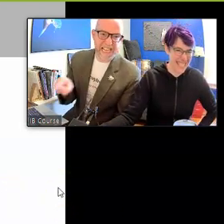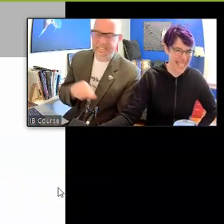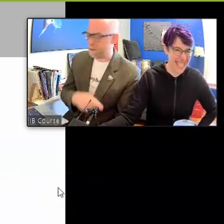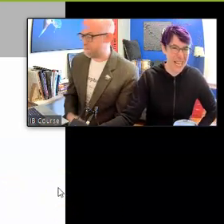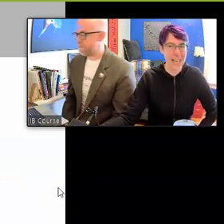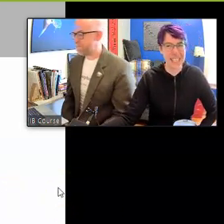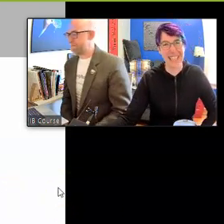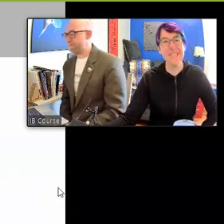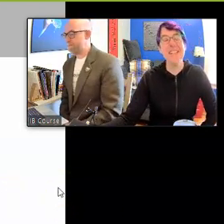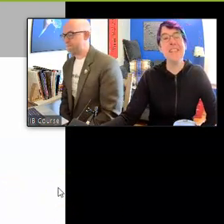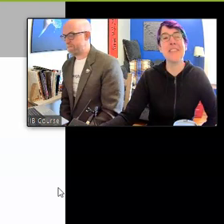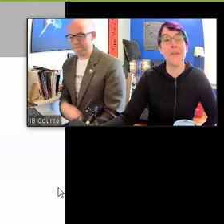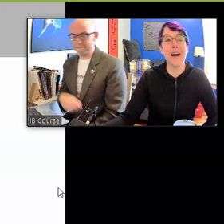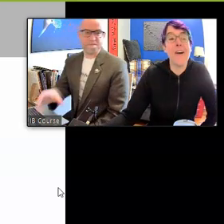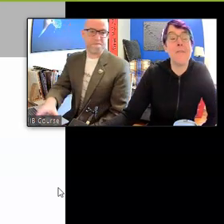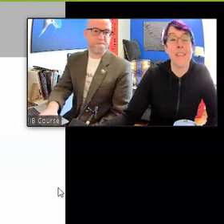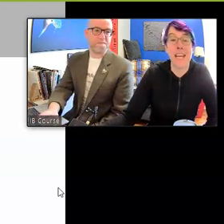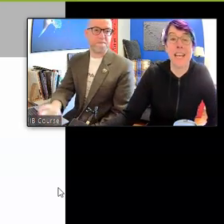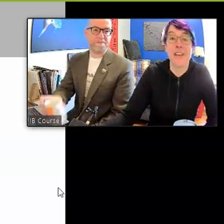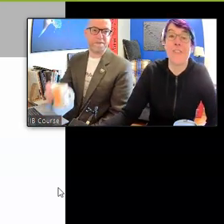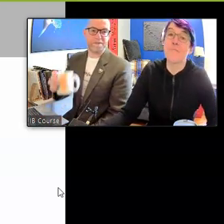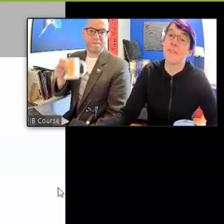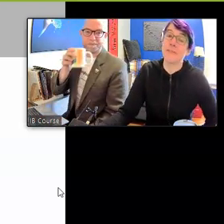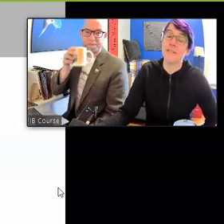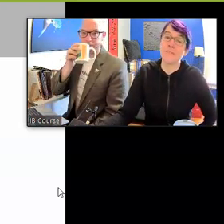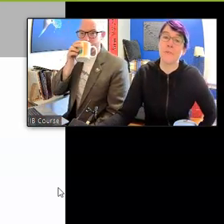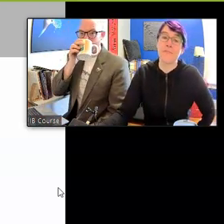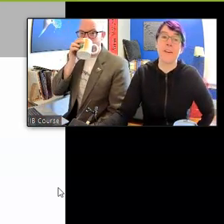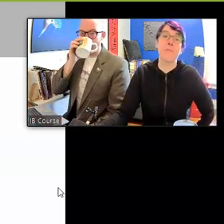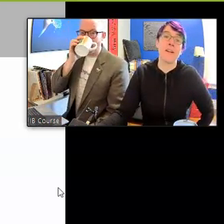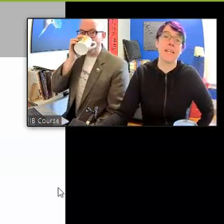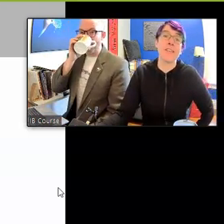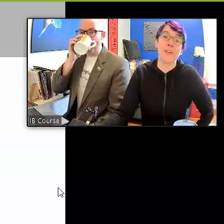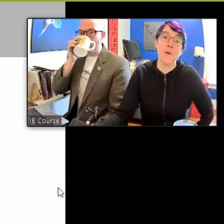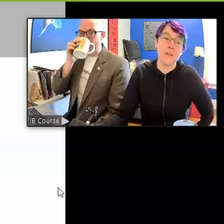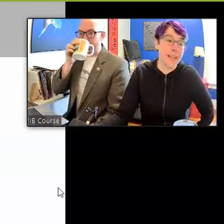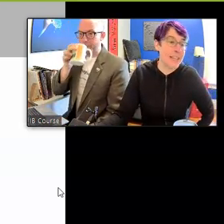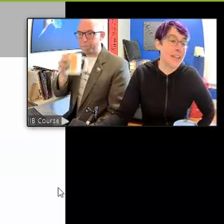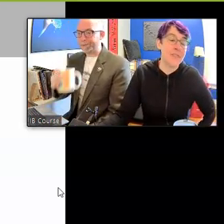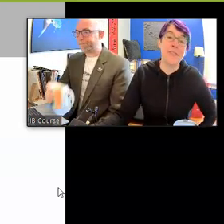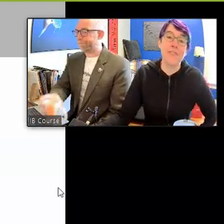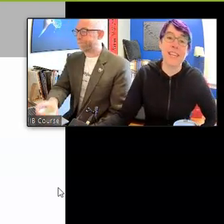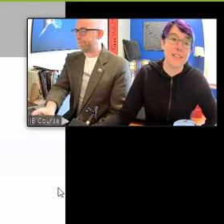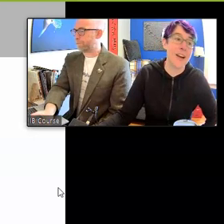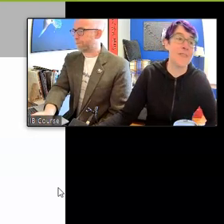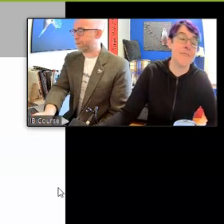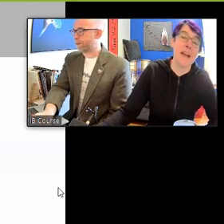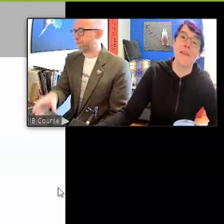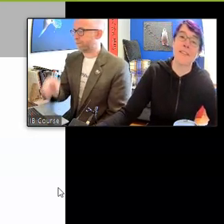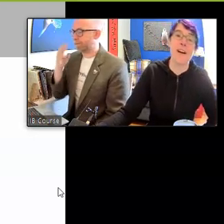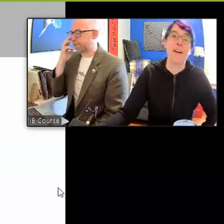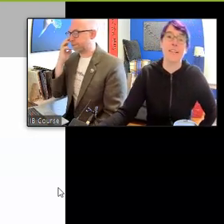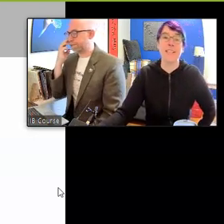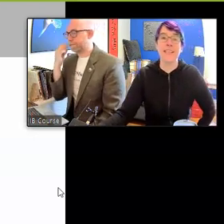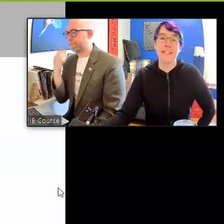knees is. Okay, so how then, if hemoglobin doesn't work very well in the cold, and if the feet of